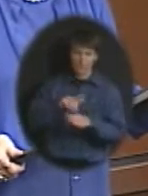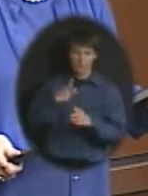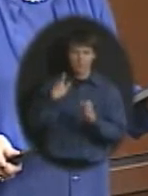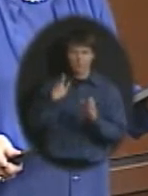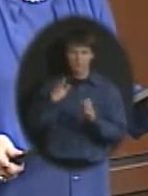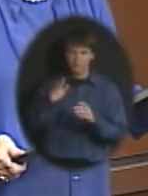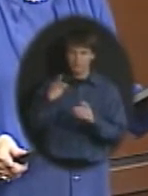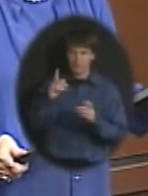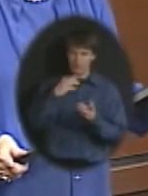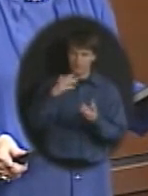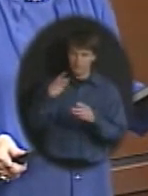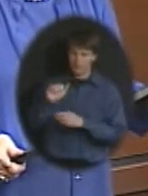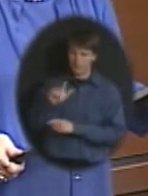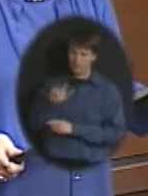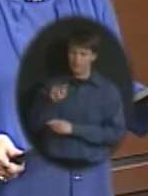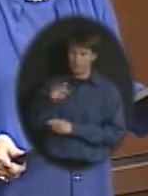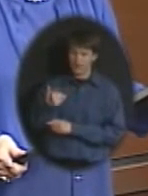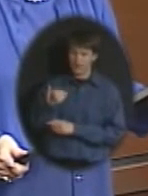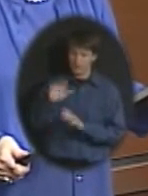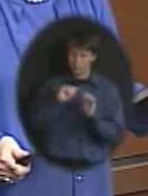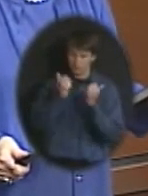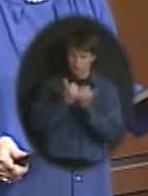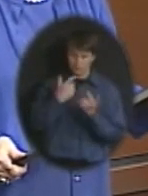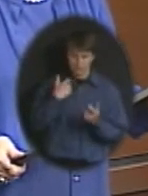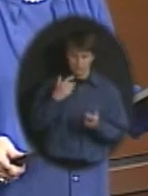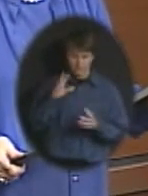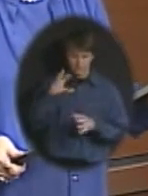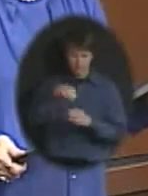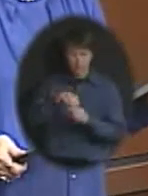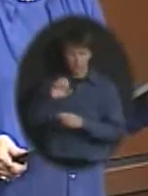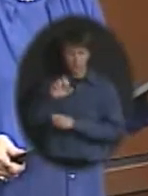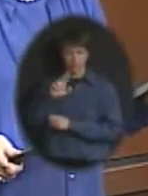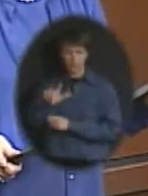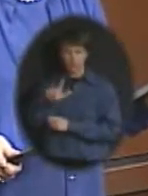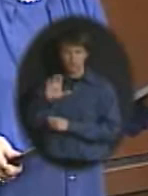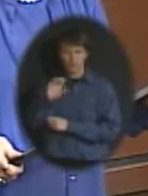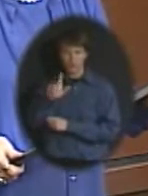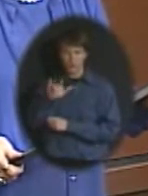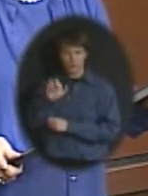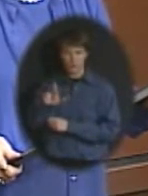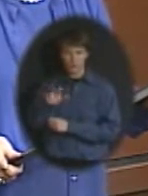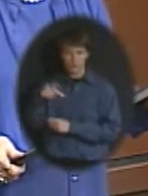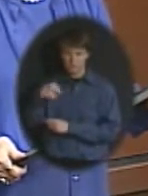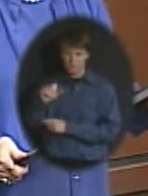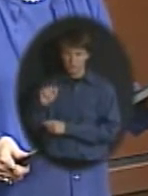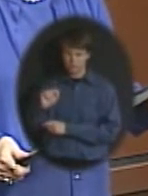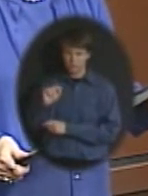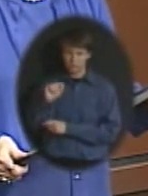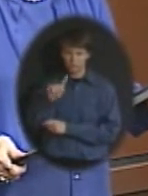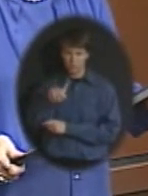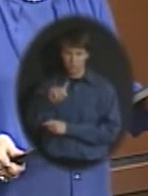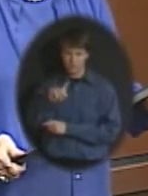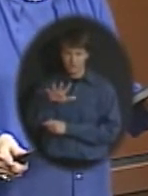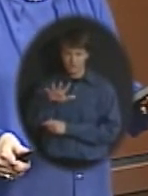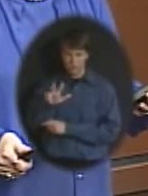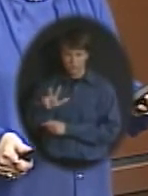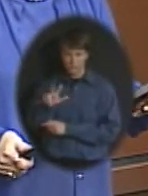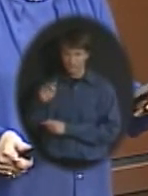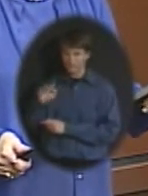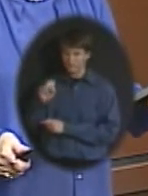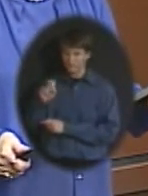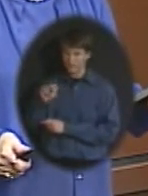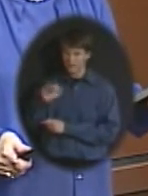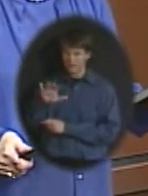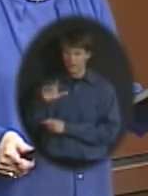assembling several directories, and he belonged to the Earl Collier, American Legion Post 153, Masonic Lodge number 65,